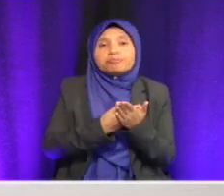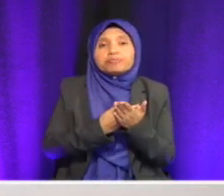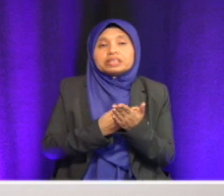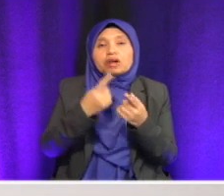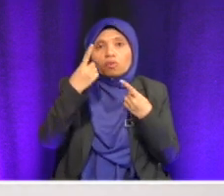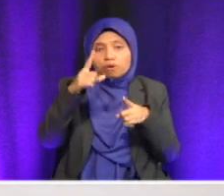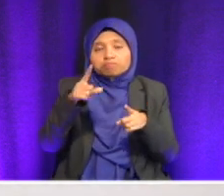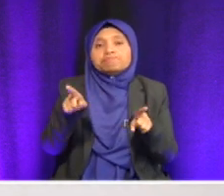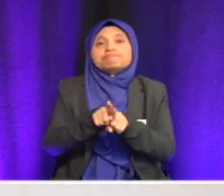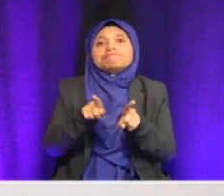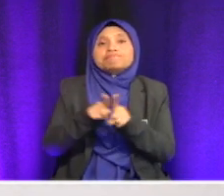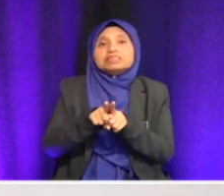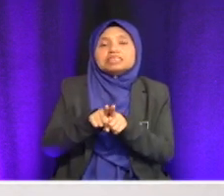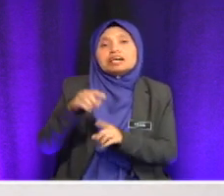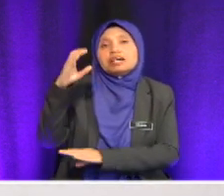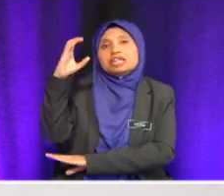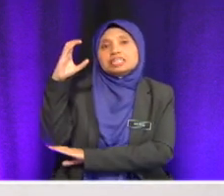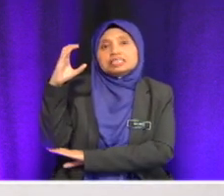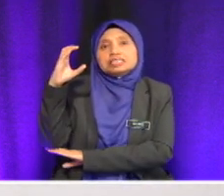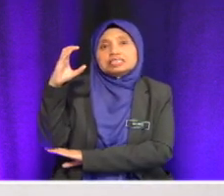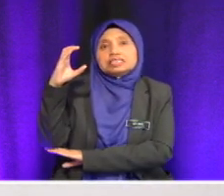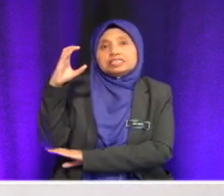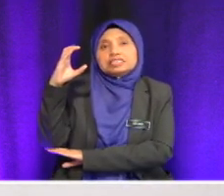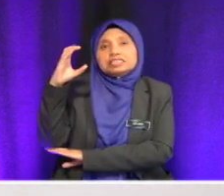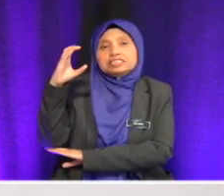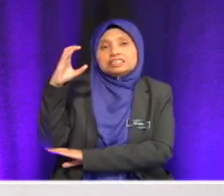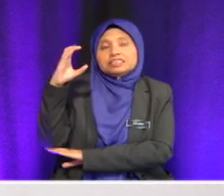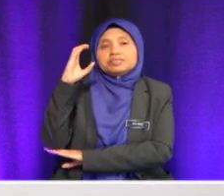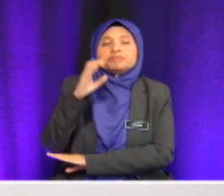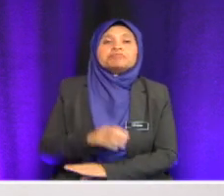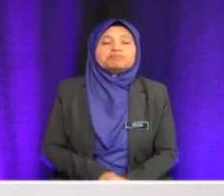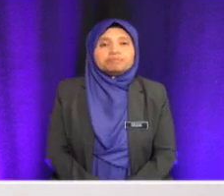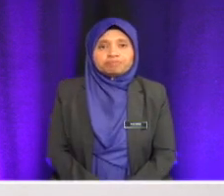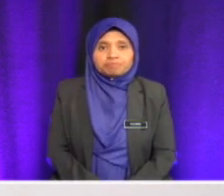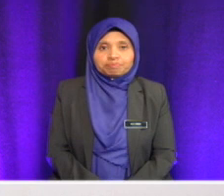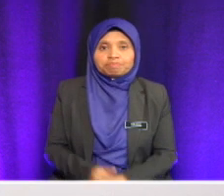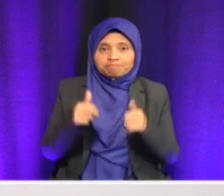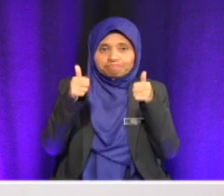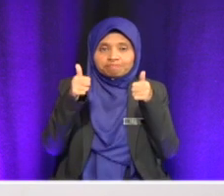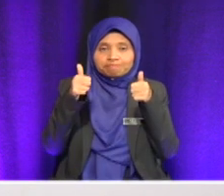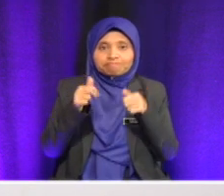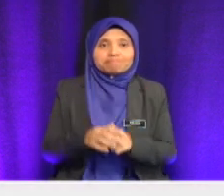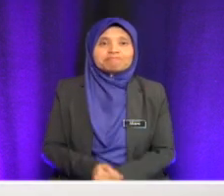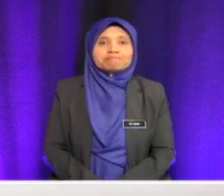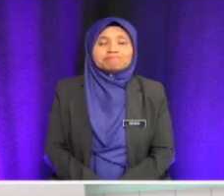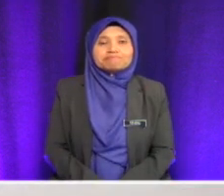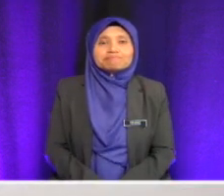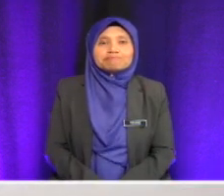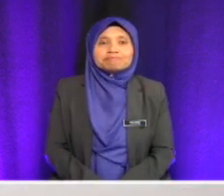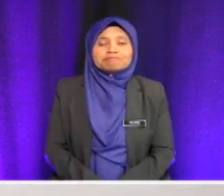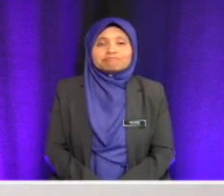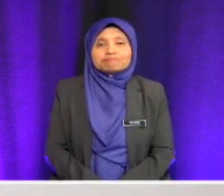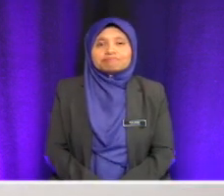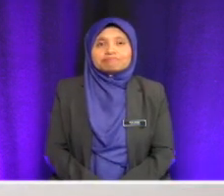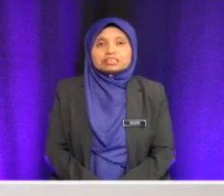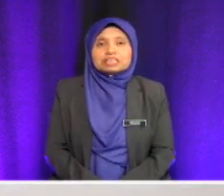Same answer. Okay, let's see. check. Yes. Yes. Good job. They have a good teamwork. Good teamwork, everybody. Yes. Okay. All